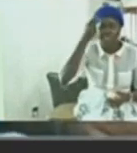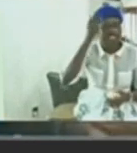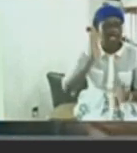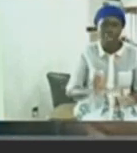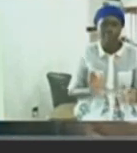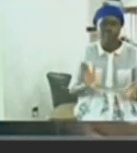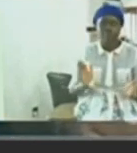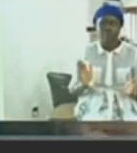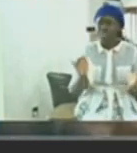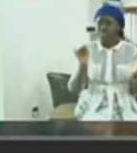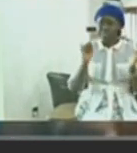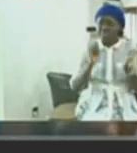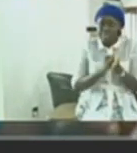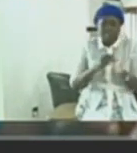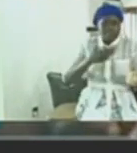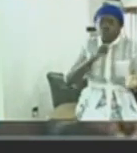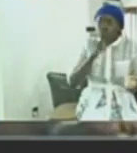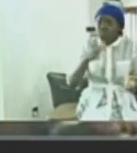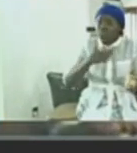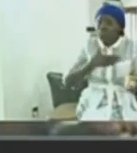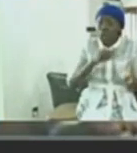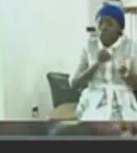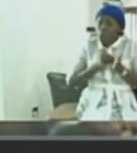That's not my calling.